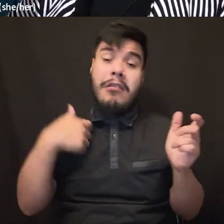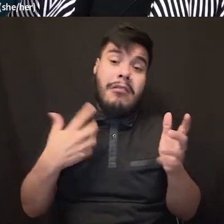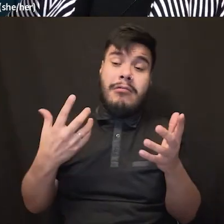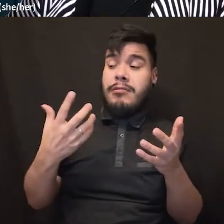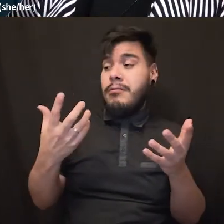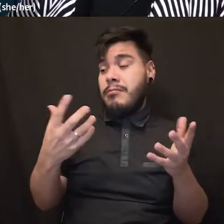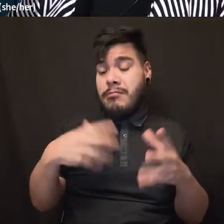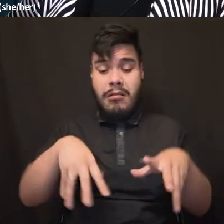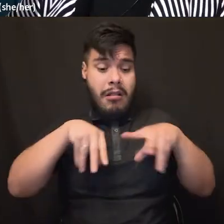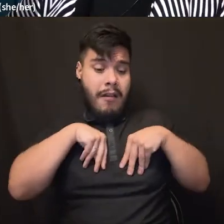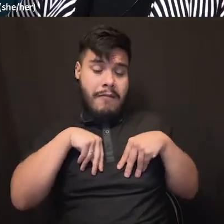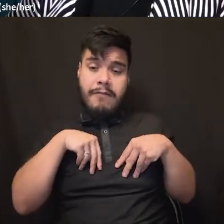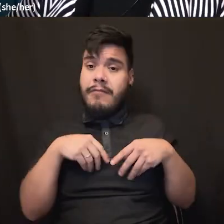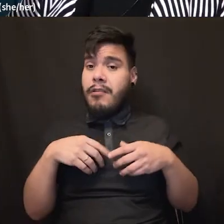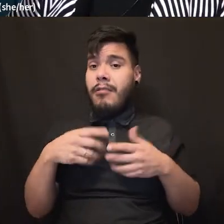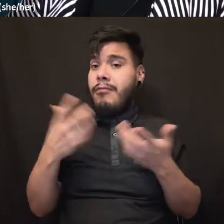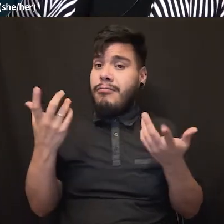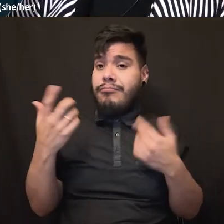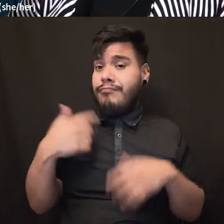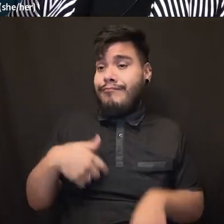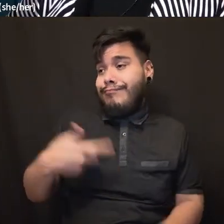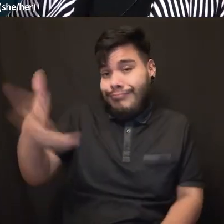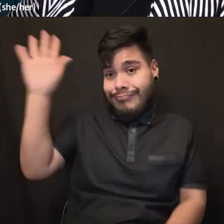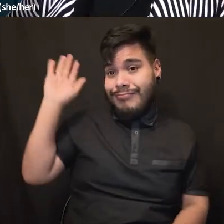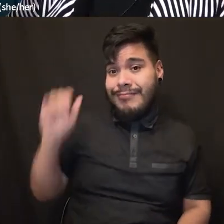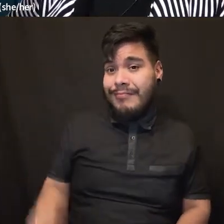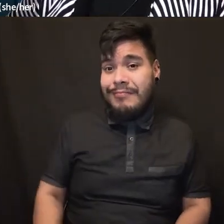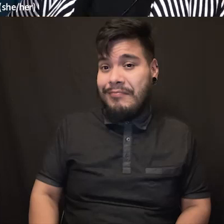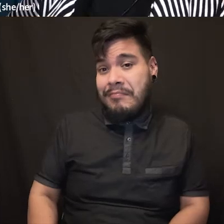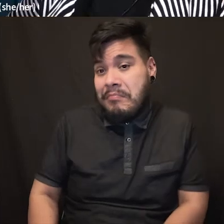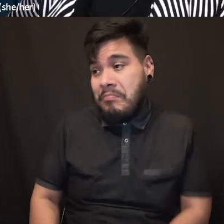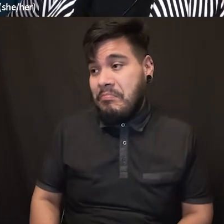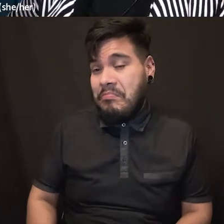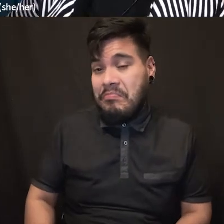leave or, you know, screw you. So whatever.